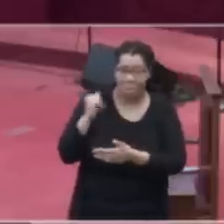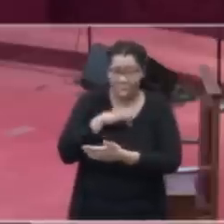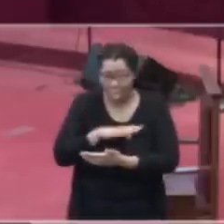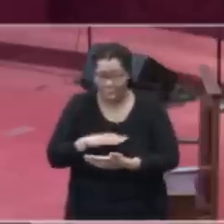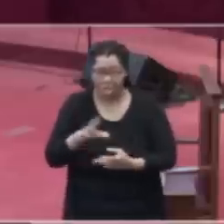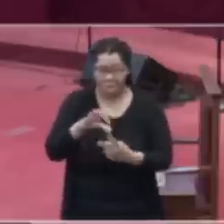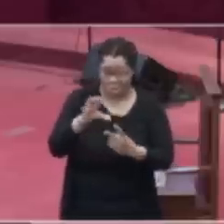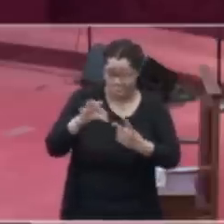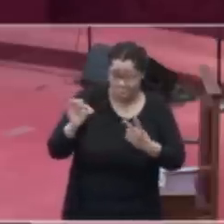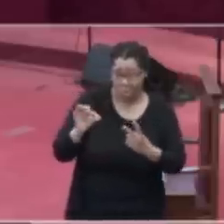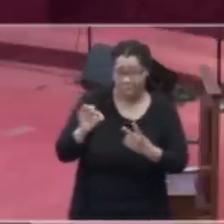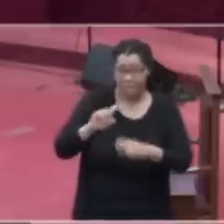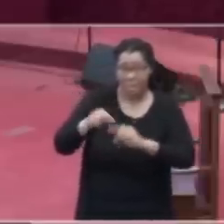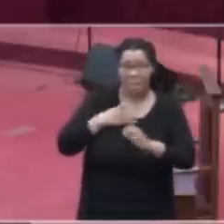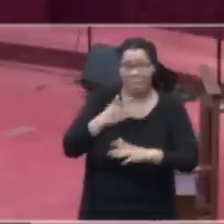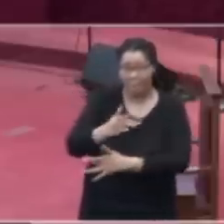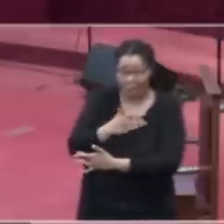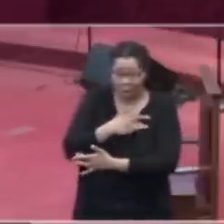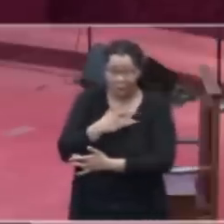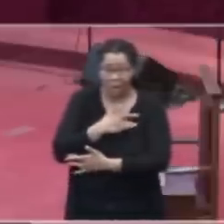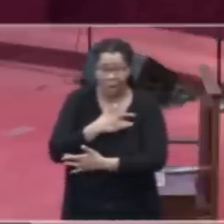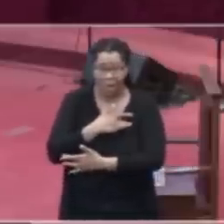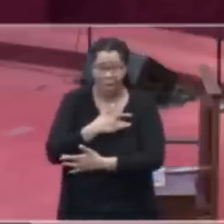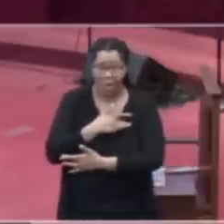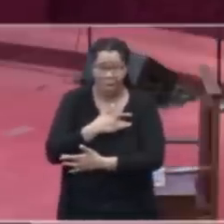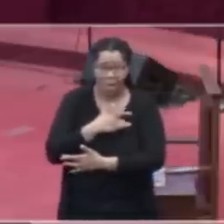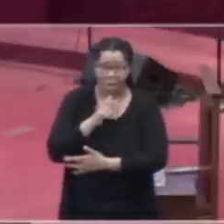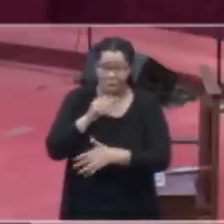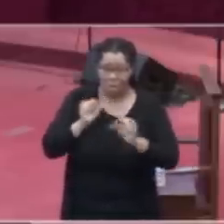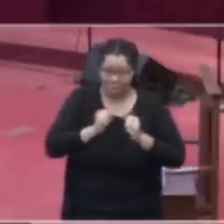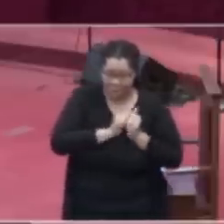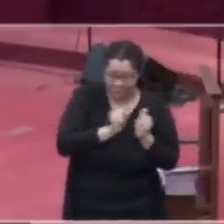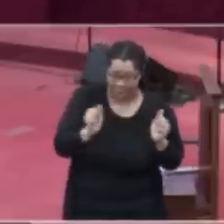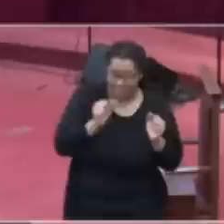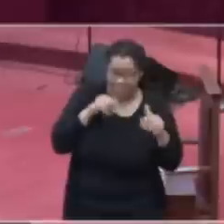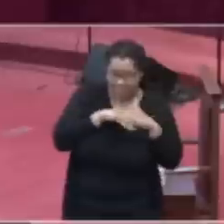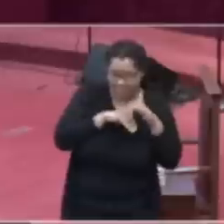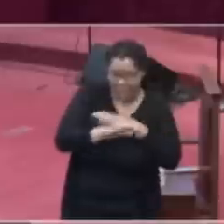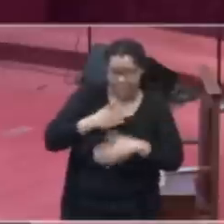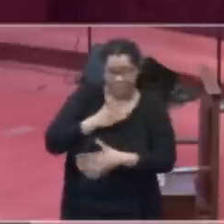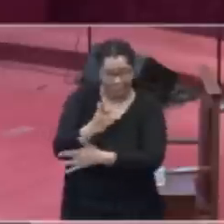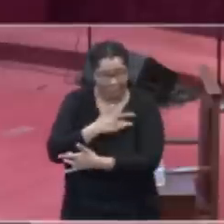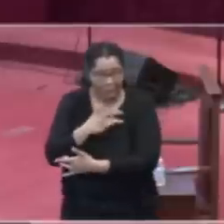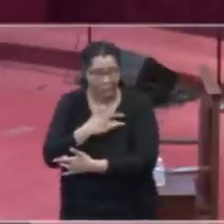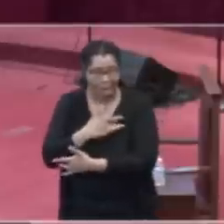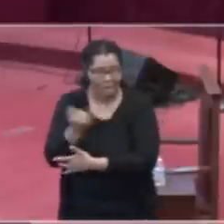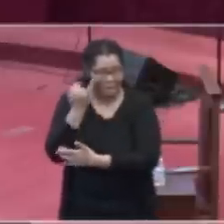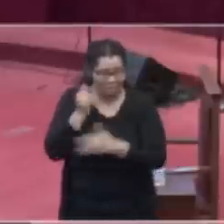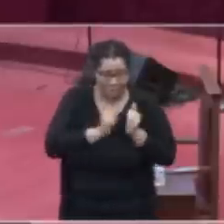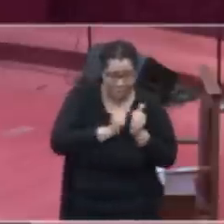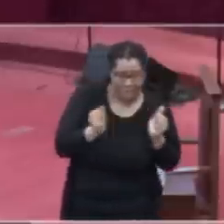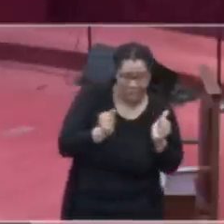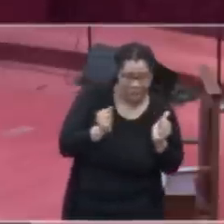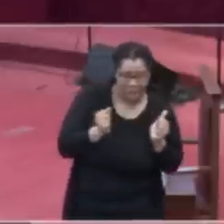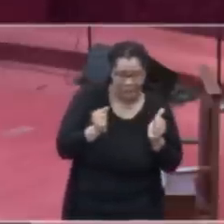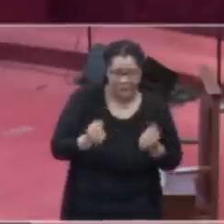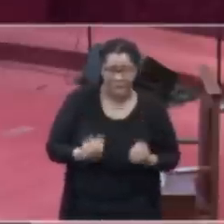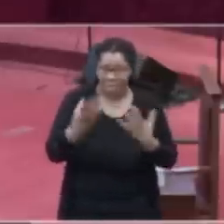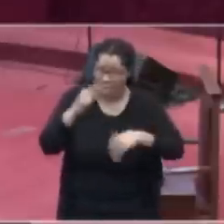Choices about my heart and who I'll open my heart to, and if I open it, for how long, and when do I